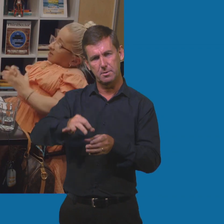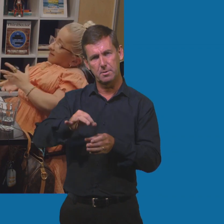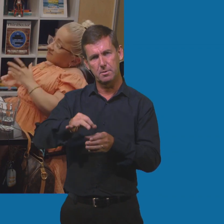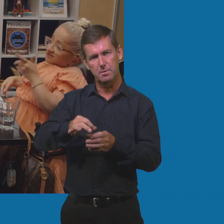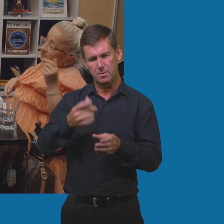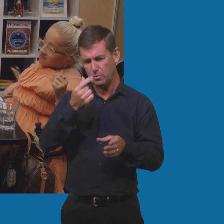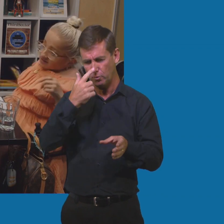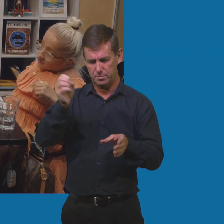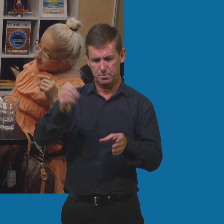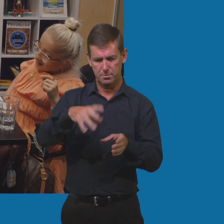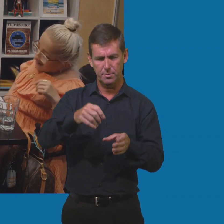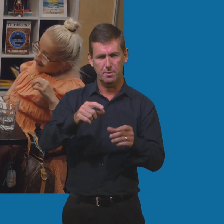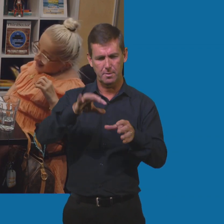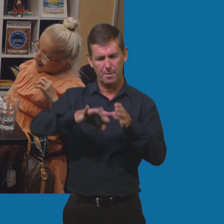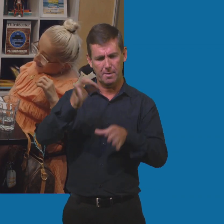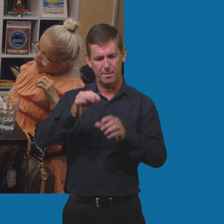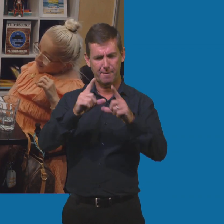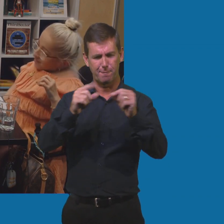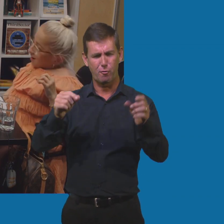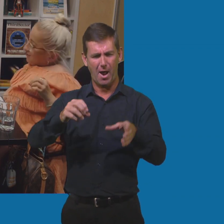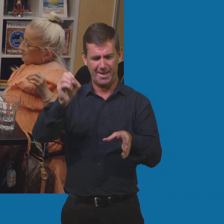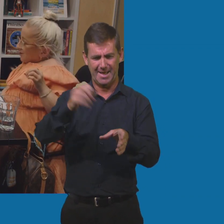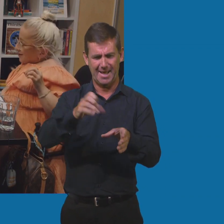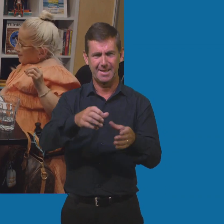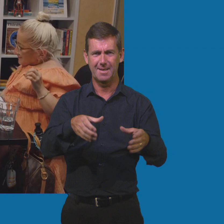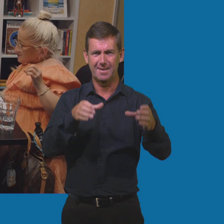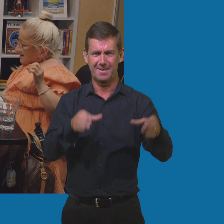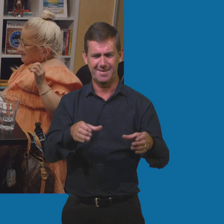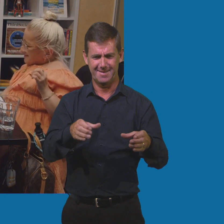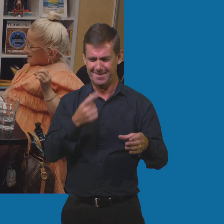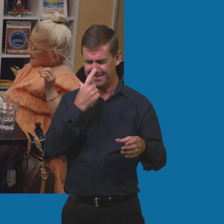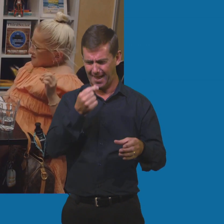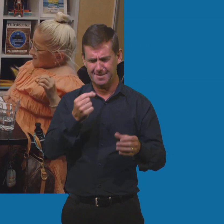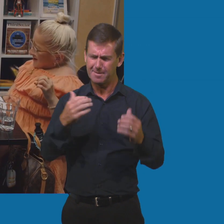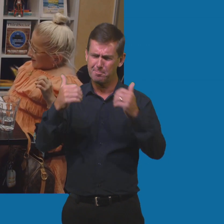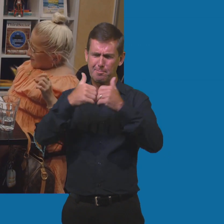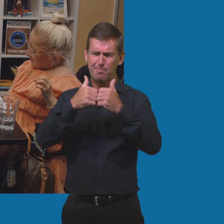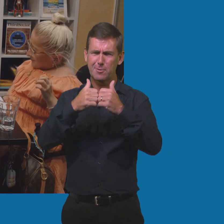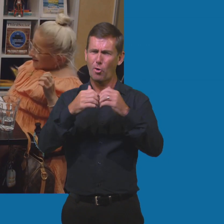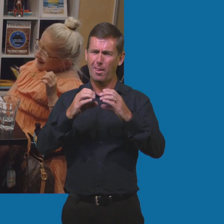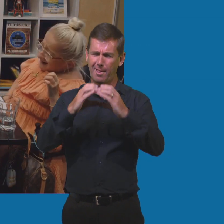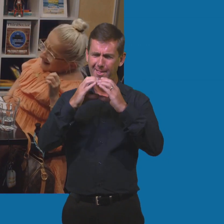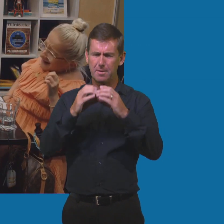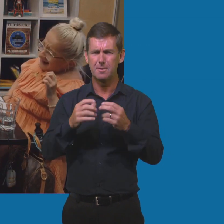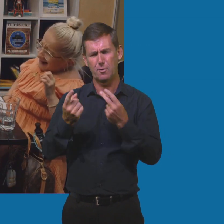burger like that. So McDonald's is already ahead of the game. There are other burger games